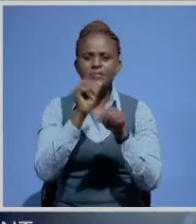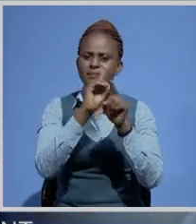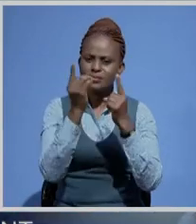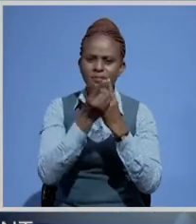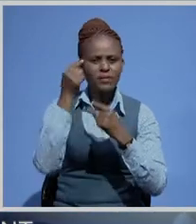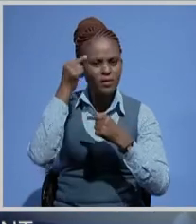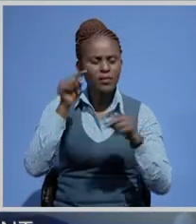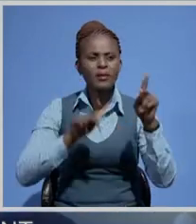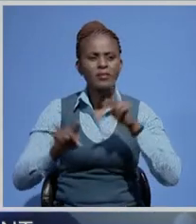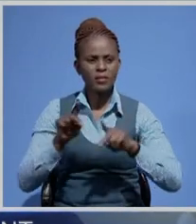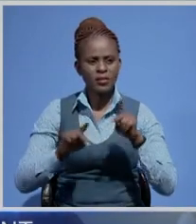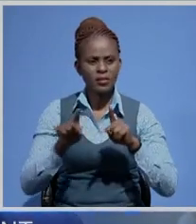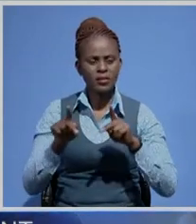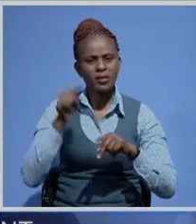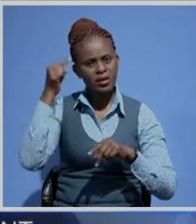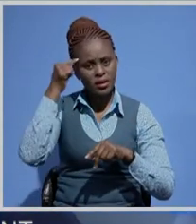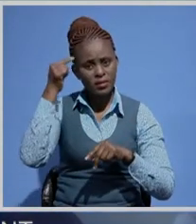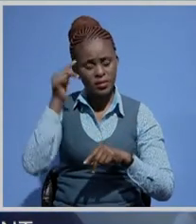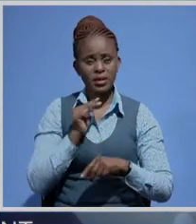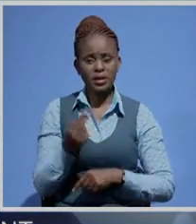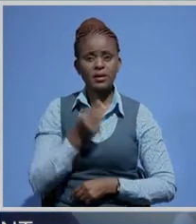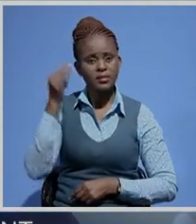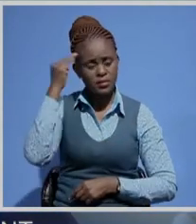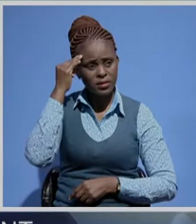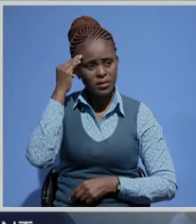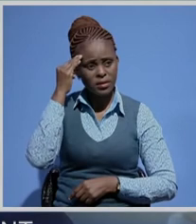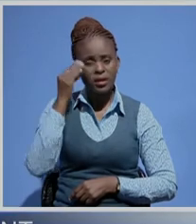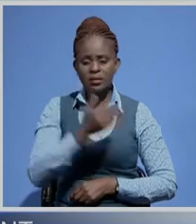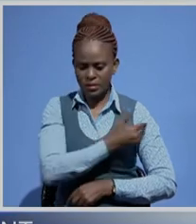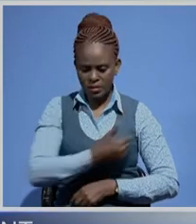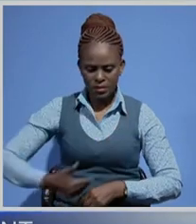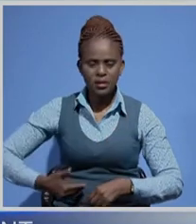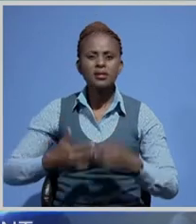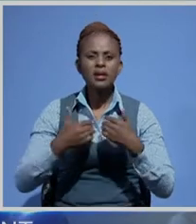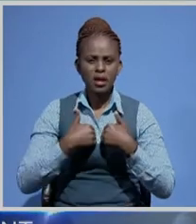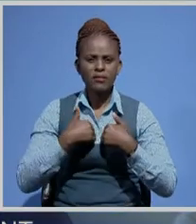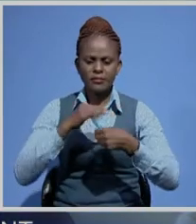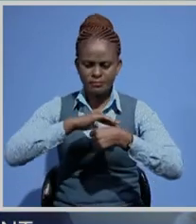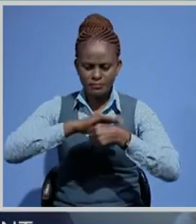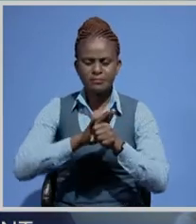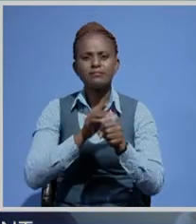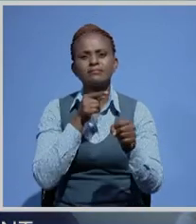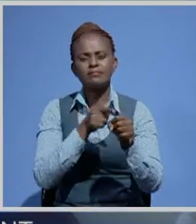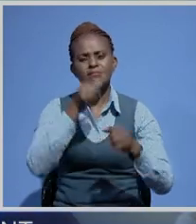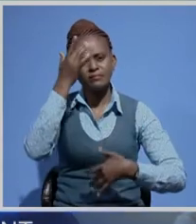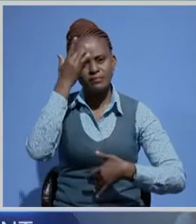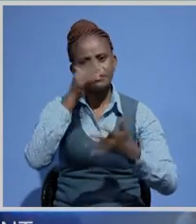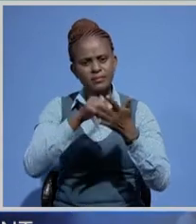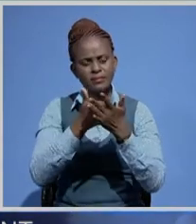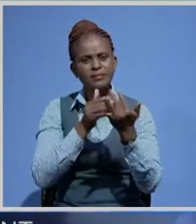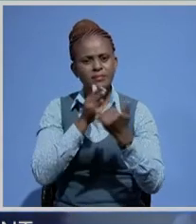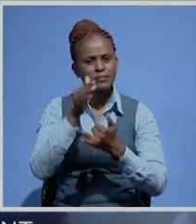people. We know the government is fighting seriously the COVID-19 through the Minister of